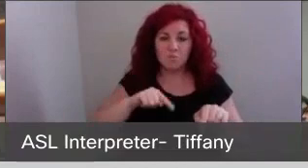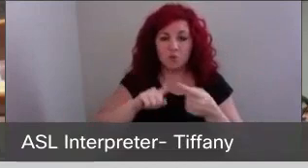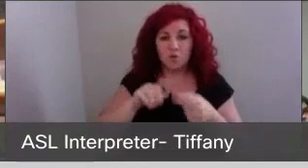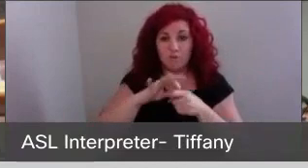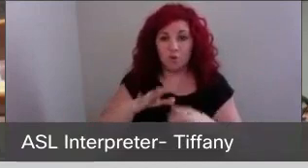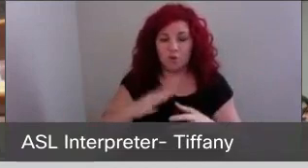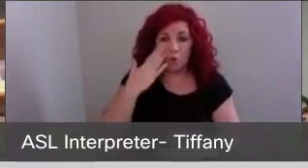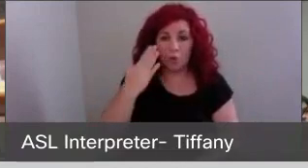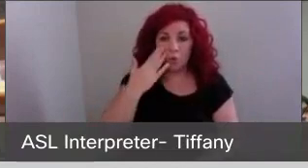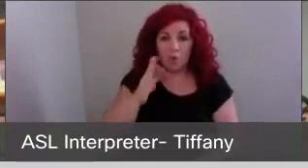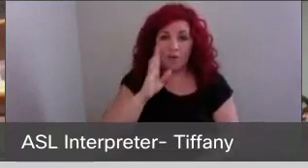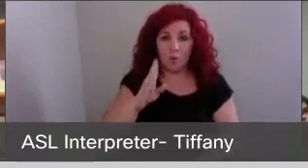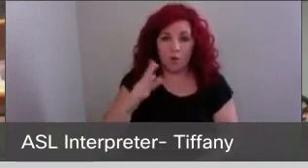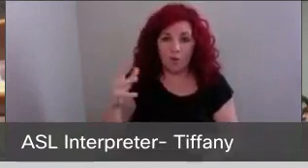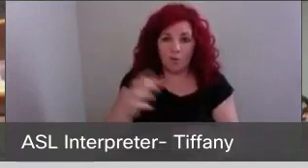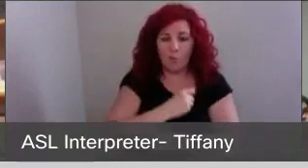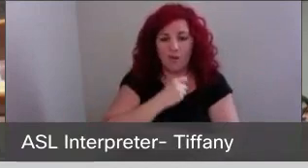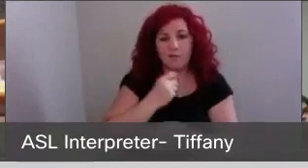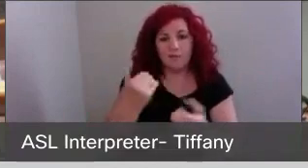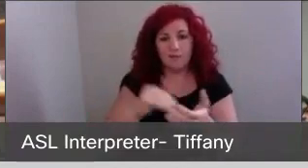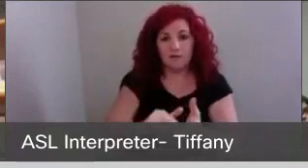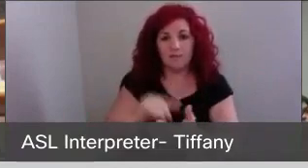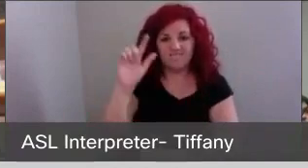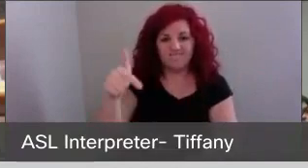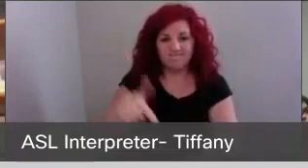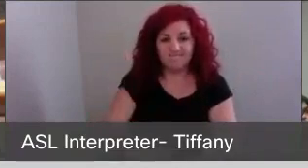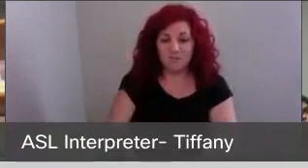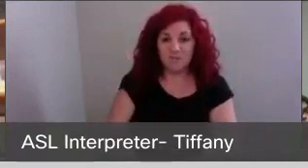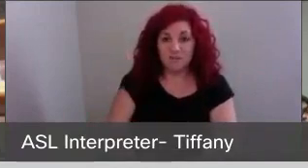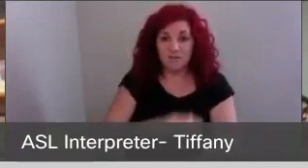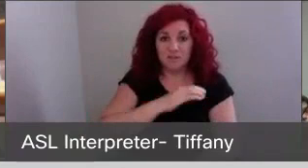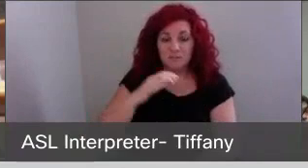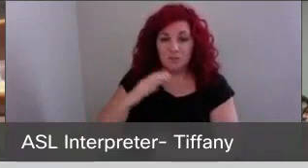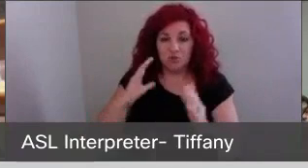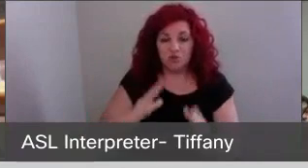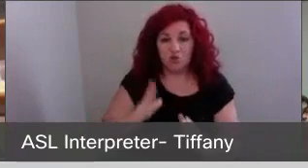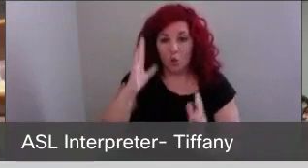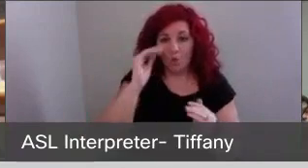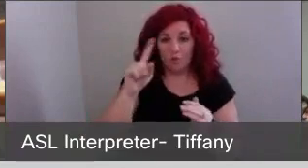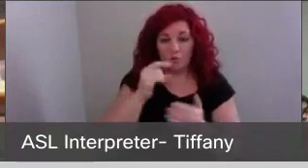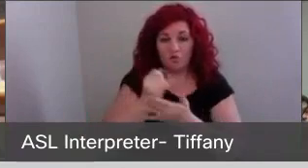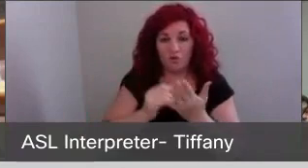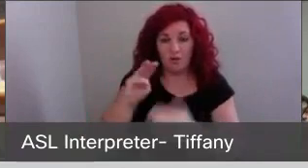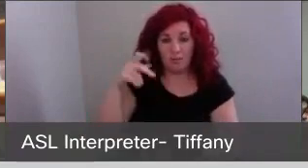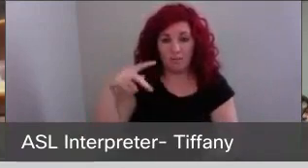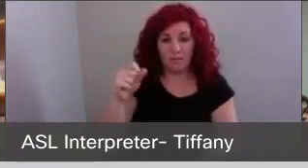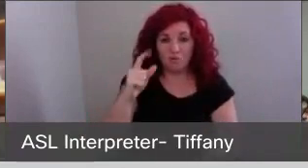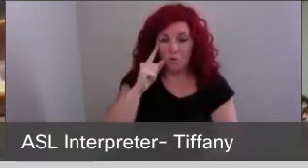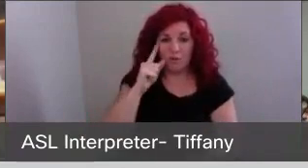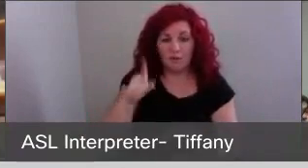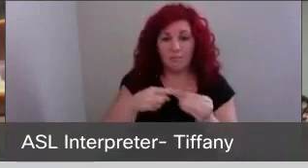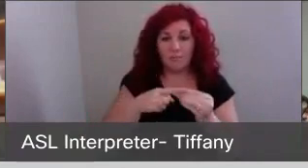when they know their re-election is assured. Commissioners, I hope that when you're drawing your maps, you will consider